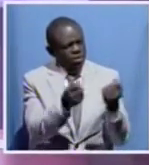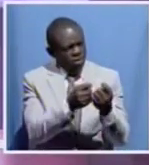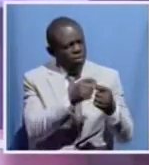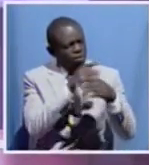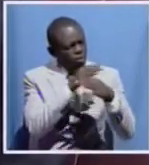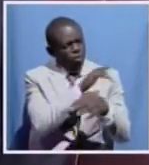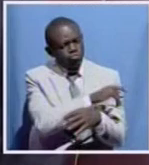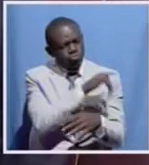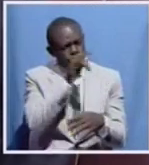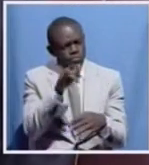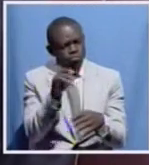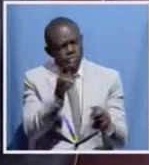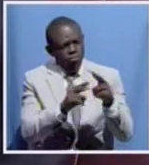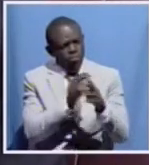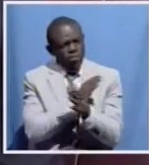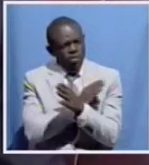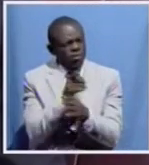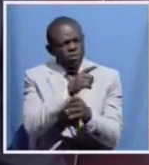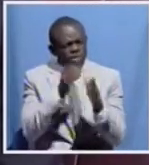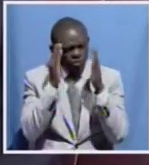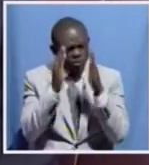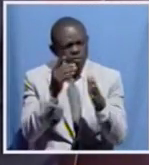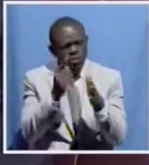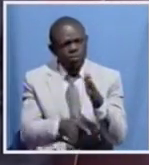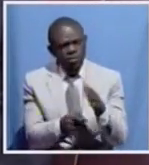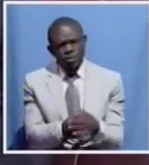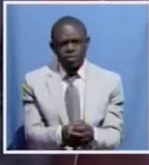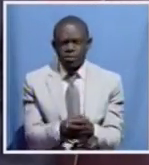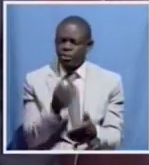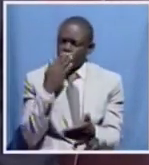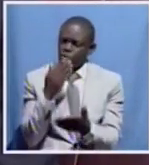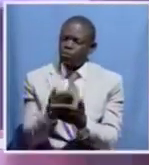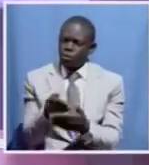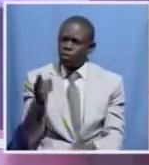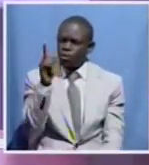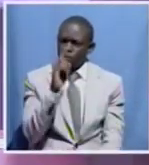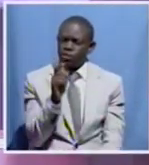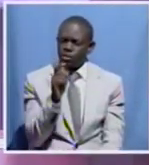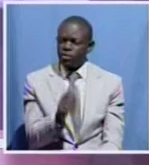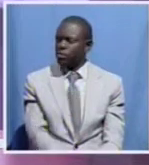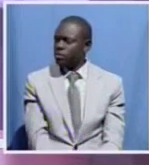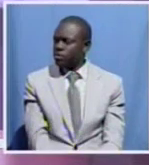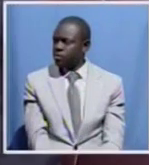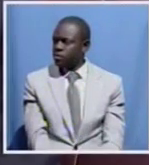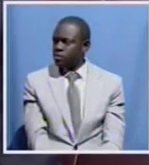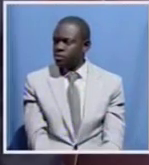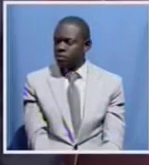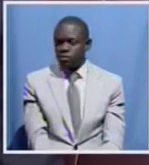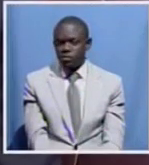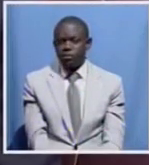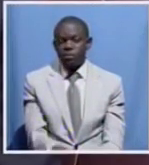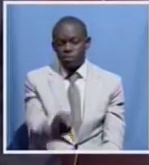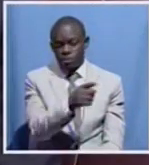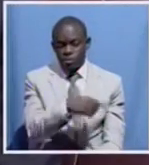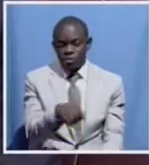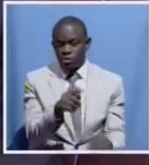with them. Yes, that's a very interesting question, Brother Grevazio. They have various